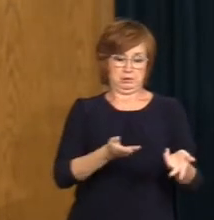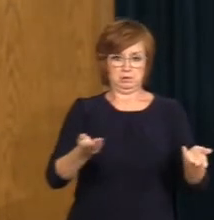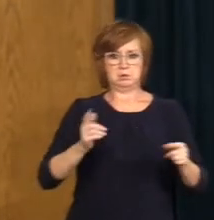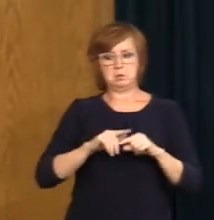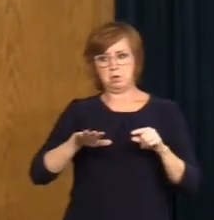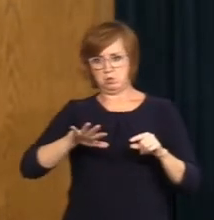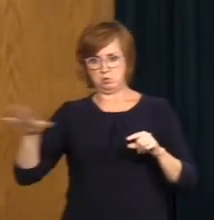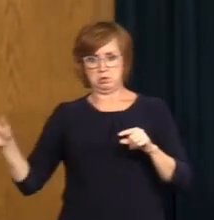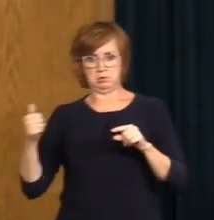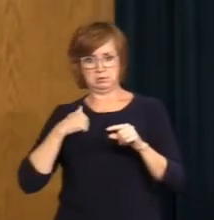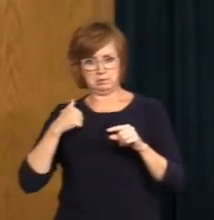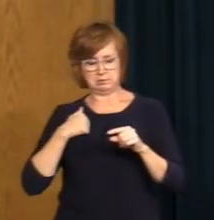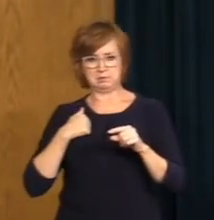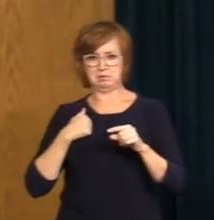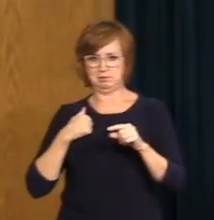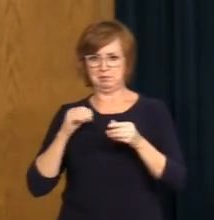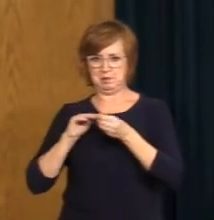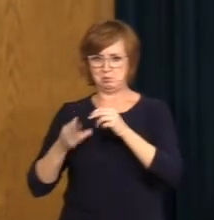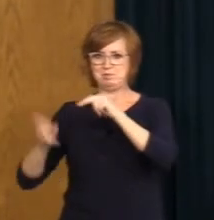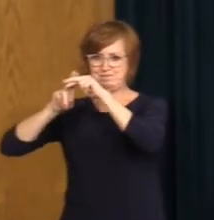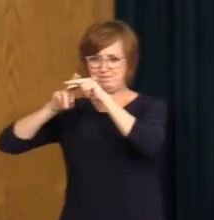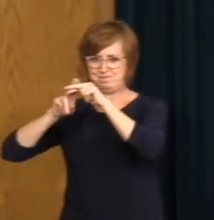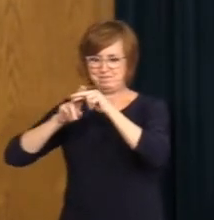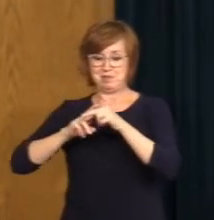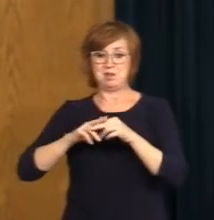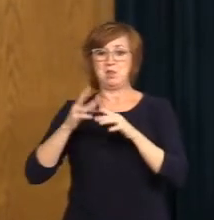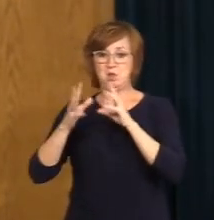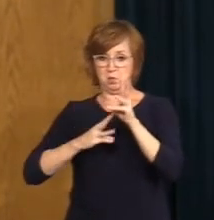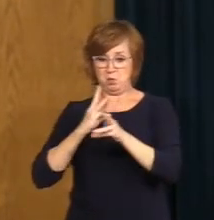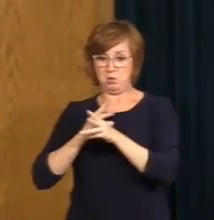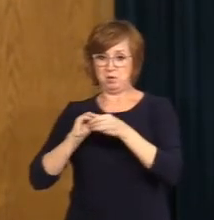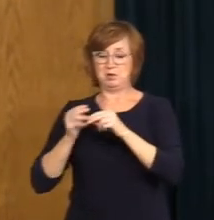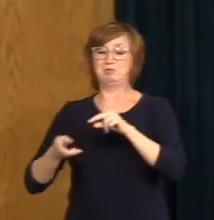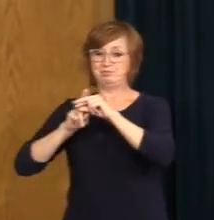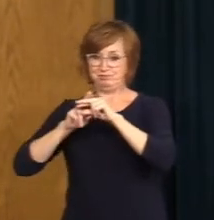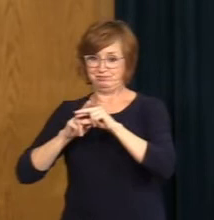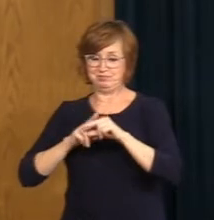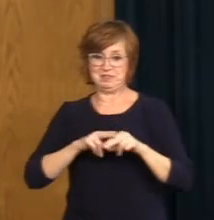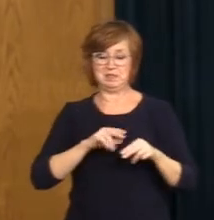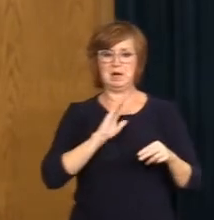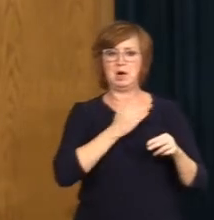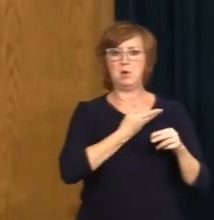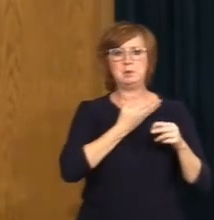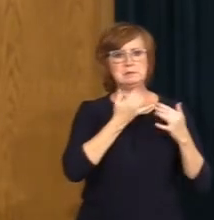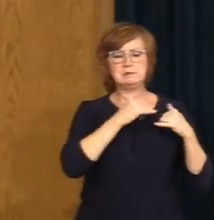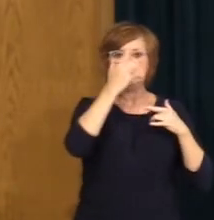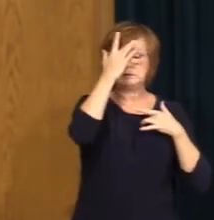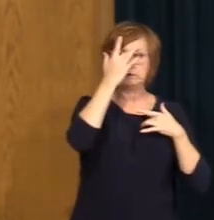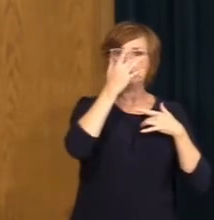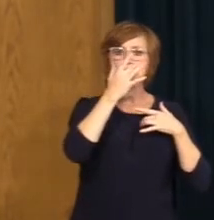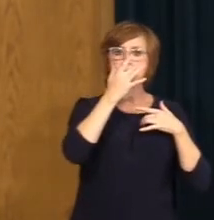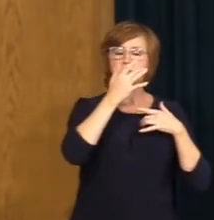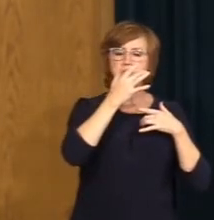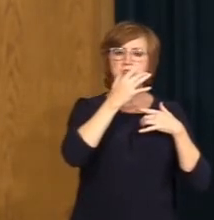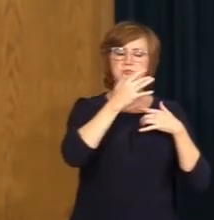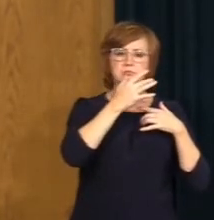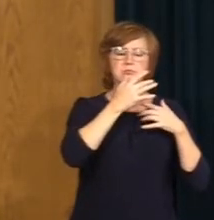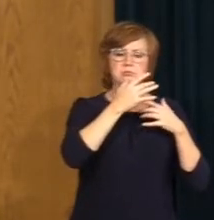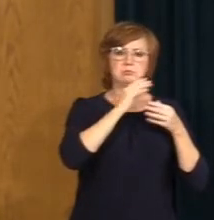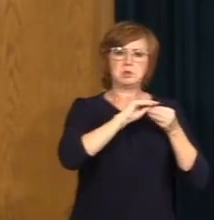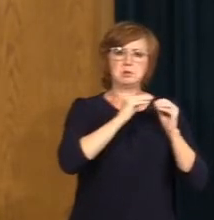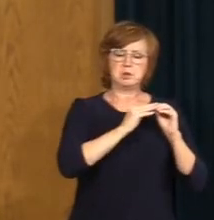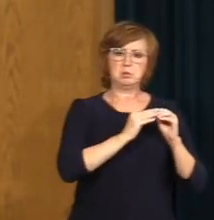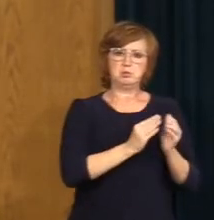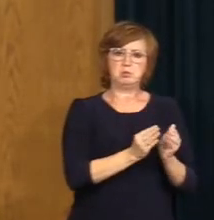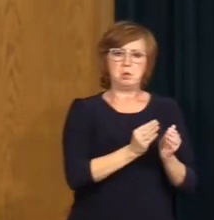and other parts of the world are seeing, especially if you look at the rate of active cases, as you can see here. But so certainly our active cases are trending